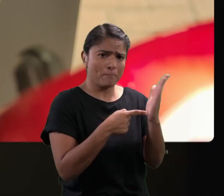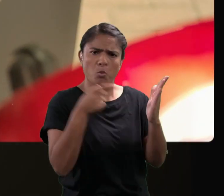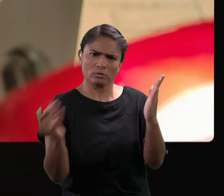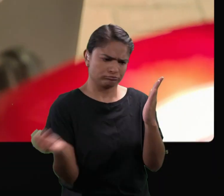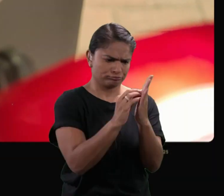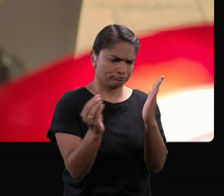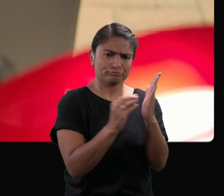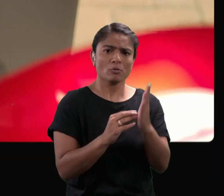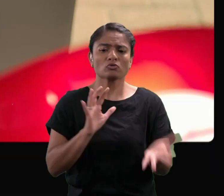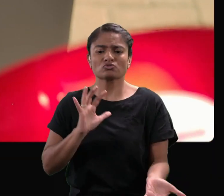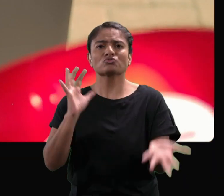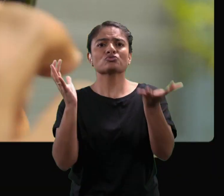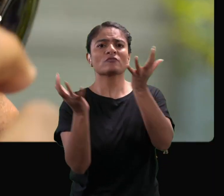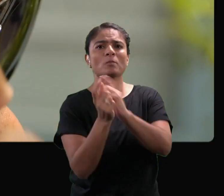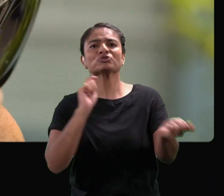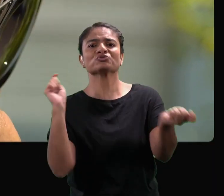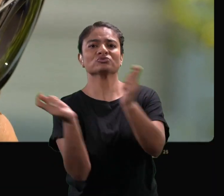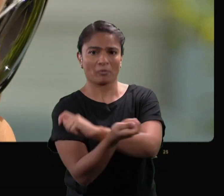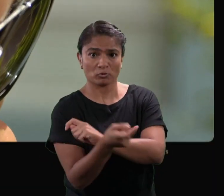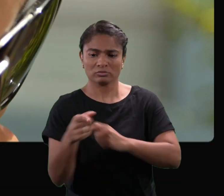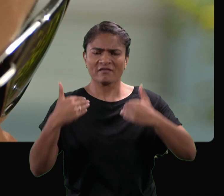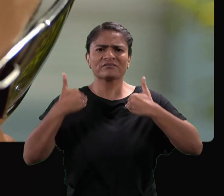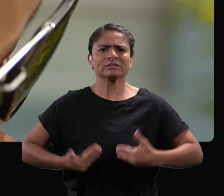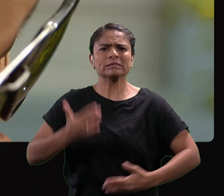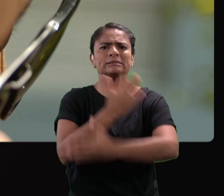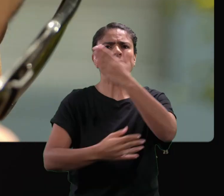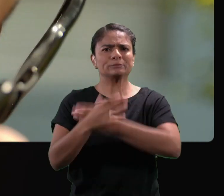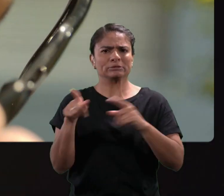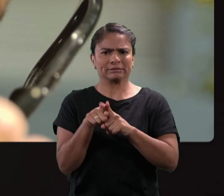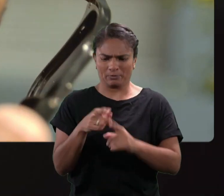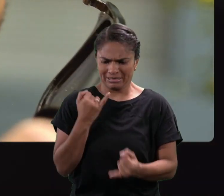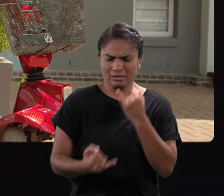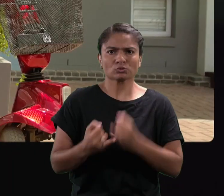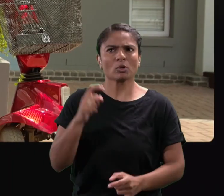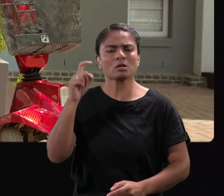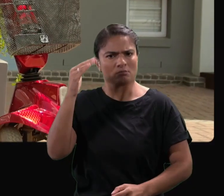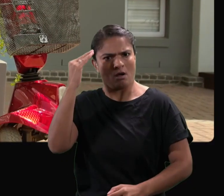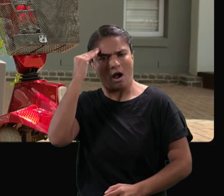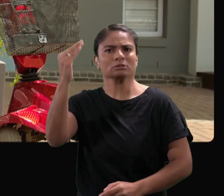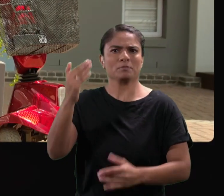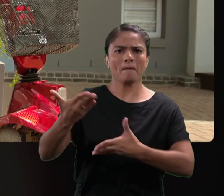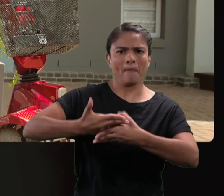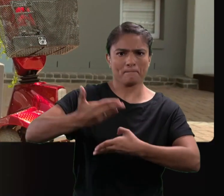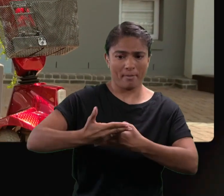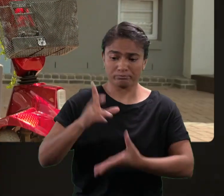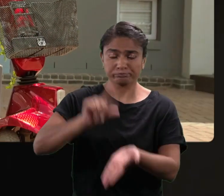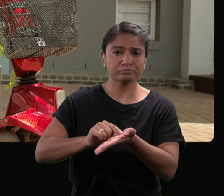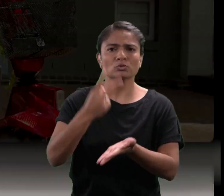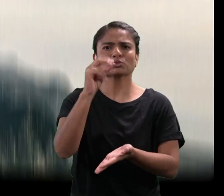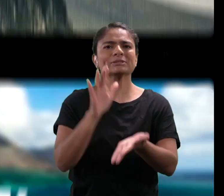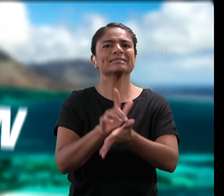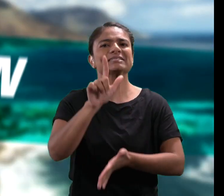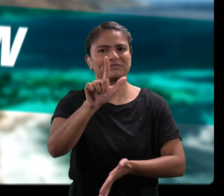in the book Transforming Transformation, as well as the Physical Disability and Sexuality academic paper published in